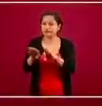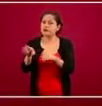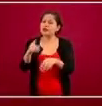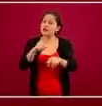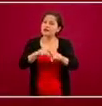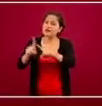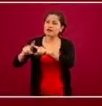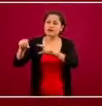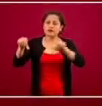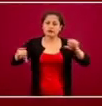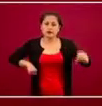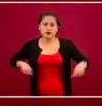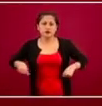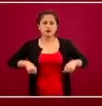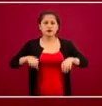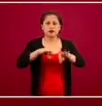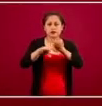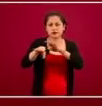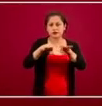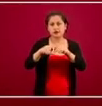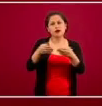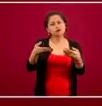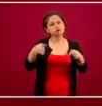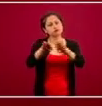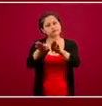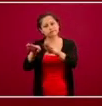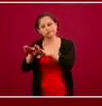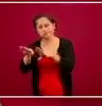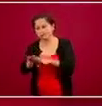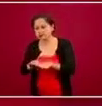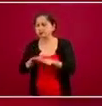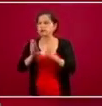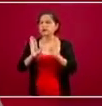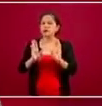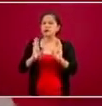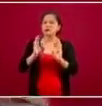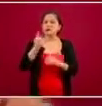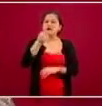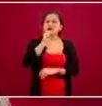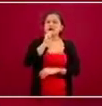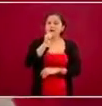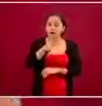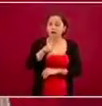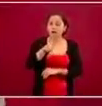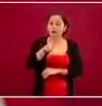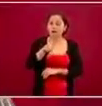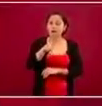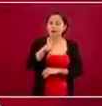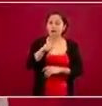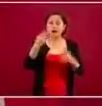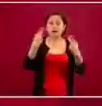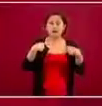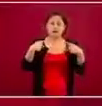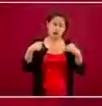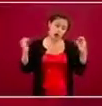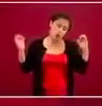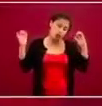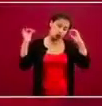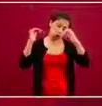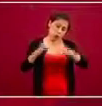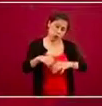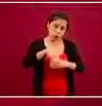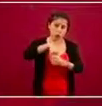temporal suspension of activities in schools, in non-essential sectors of the economy, and of